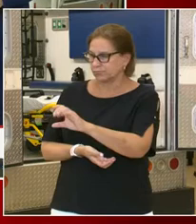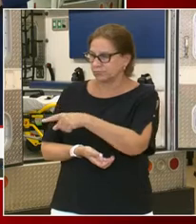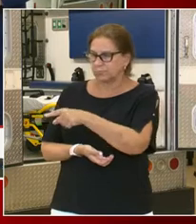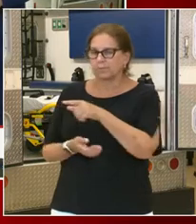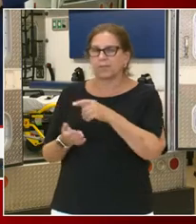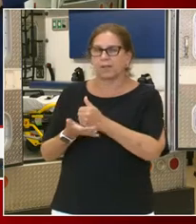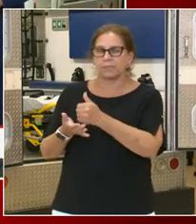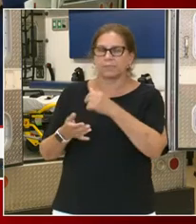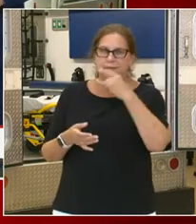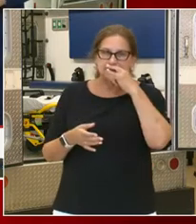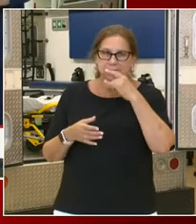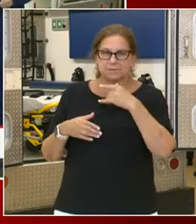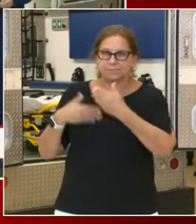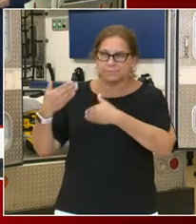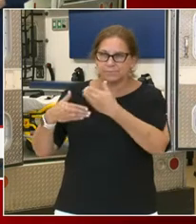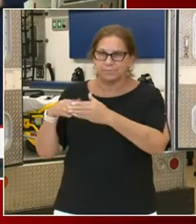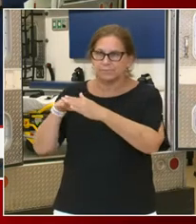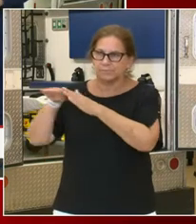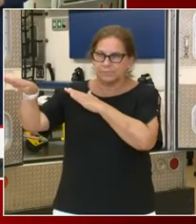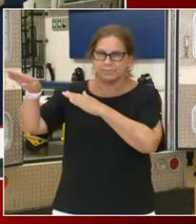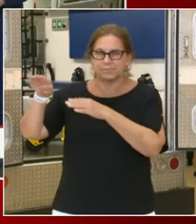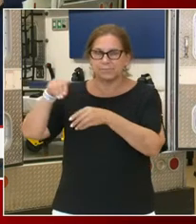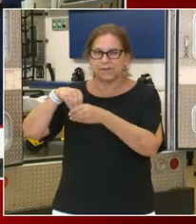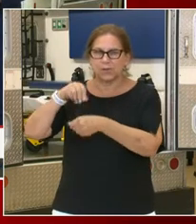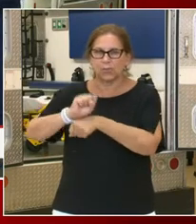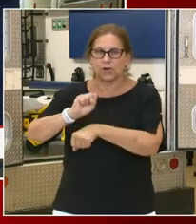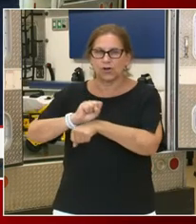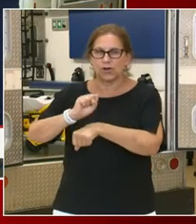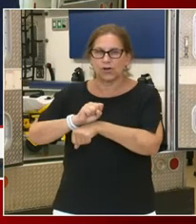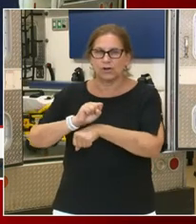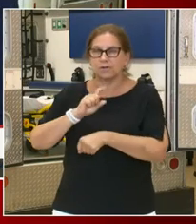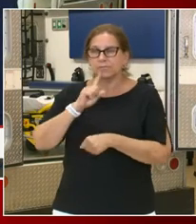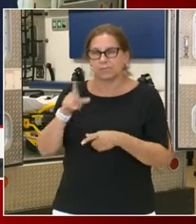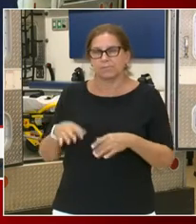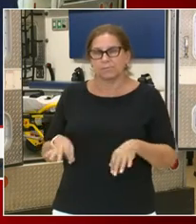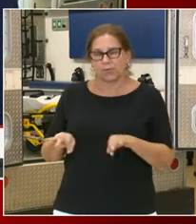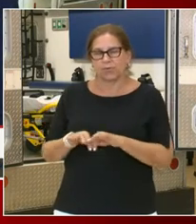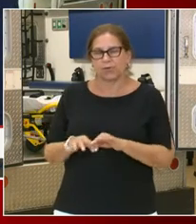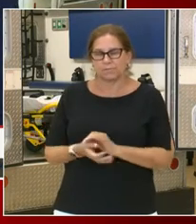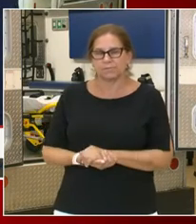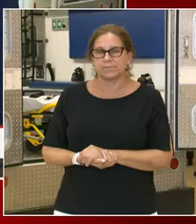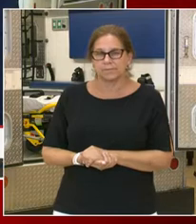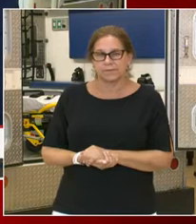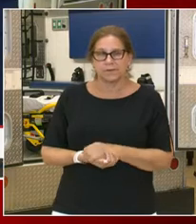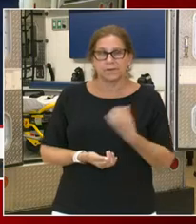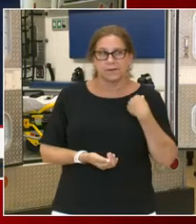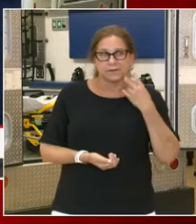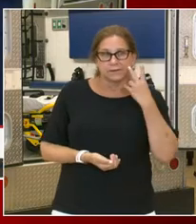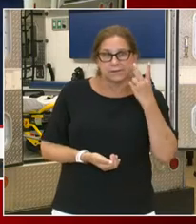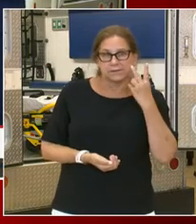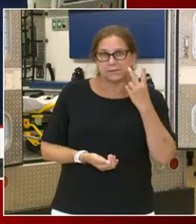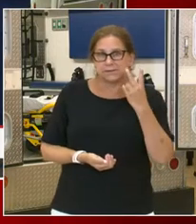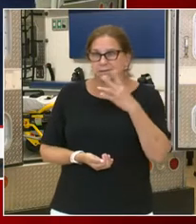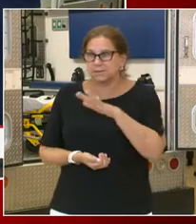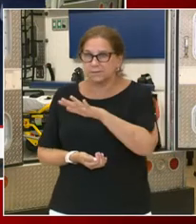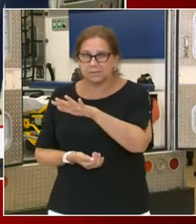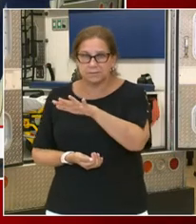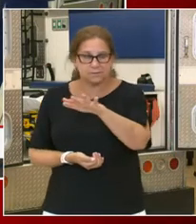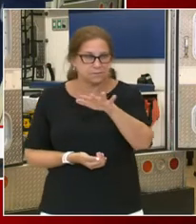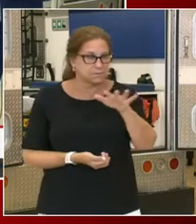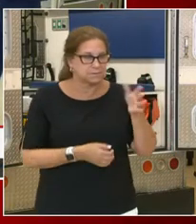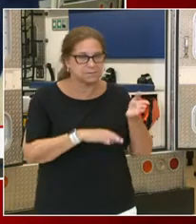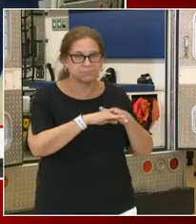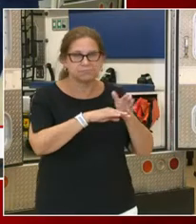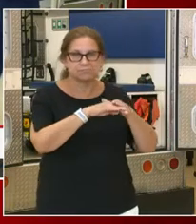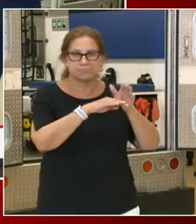work that all of us feel to be so critical as we look around our city and we see the rise in unemployment. And we have adopted